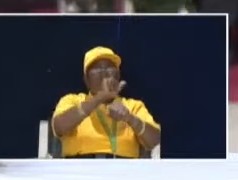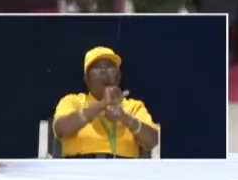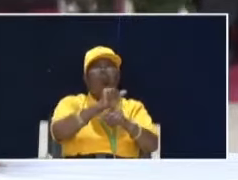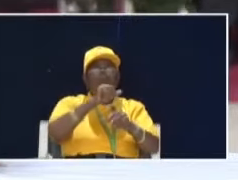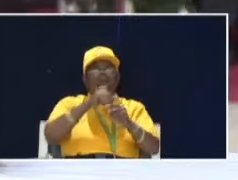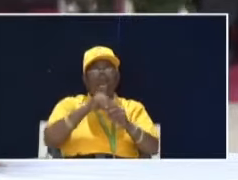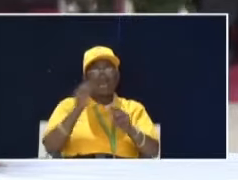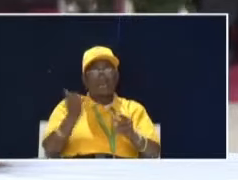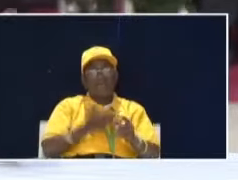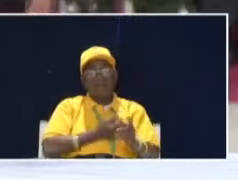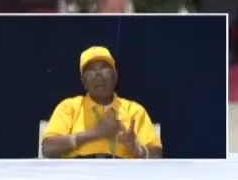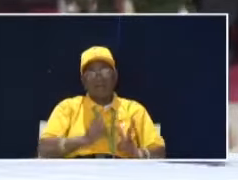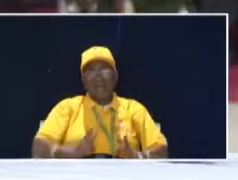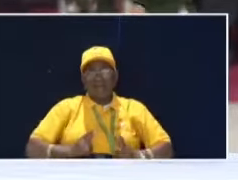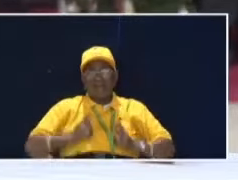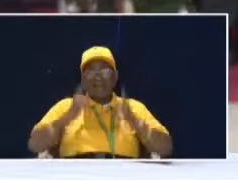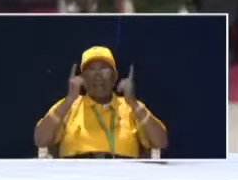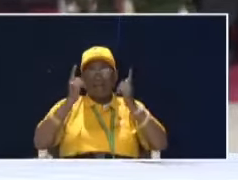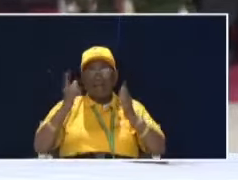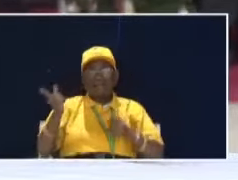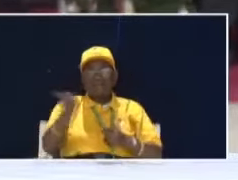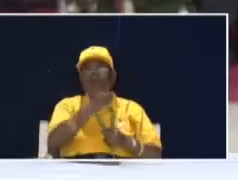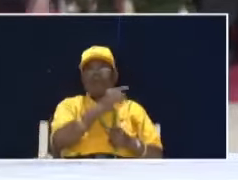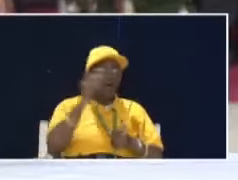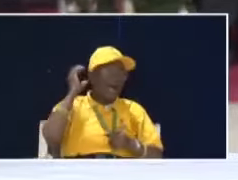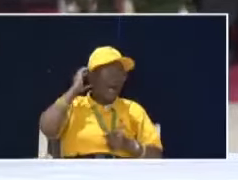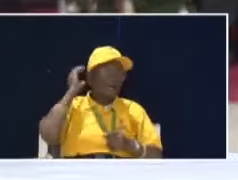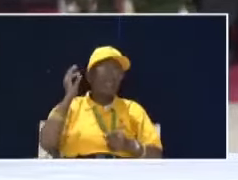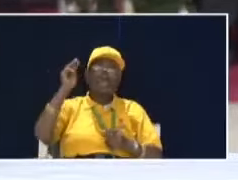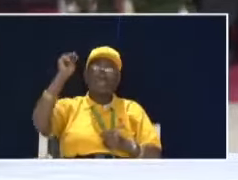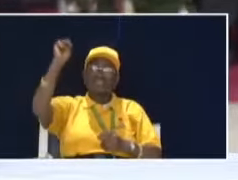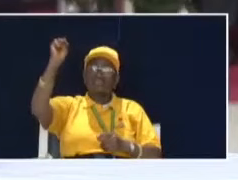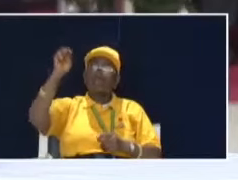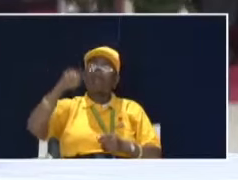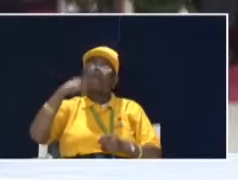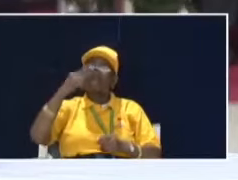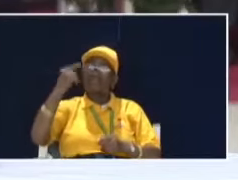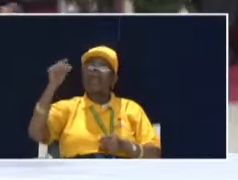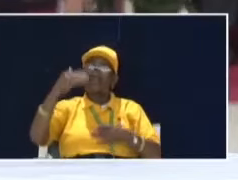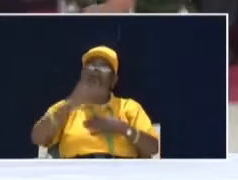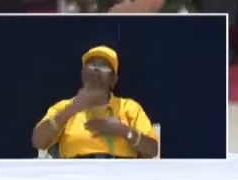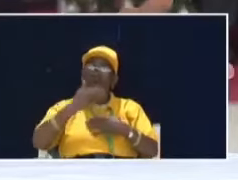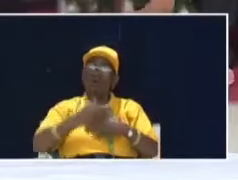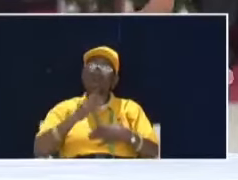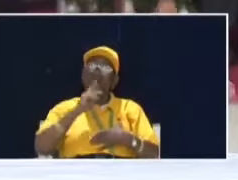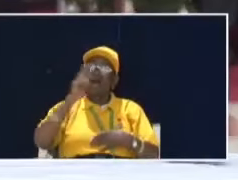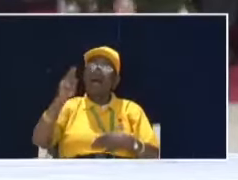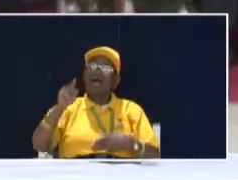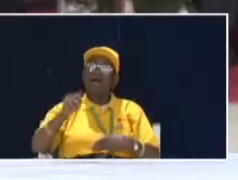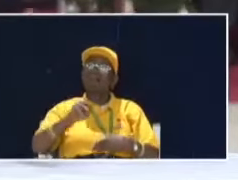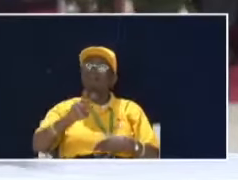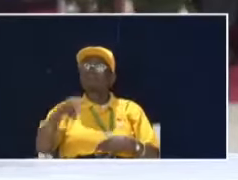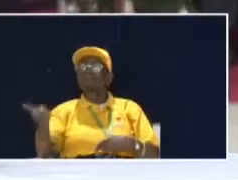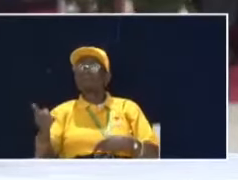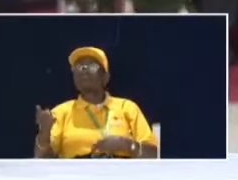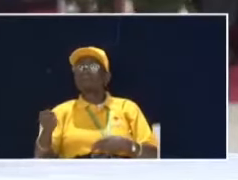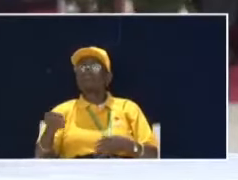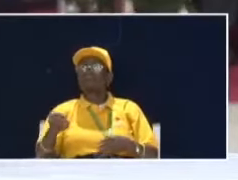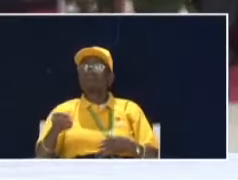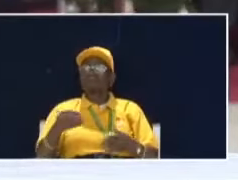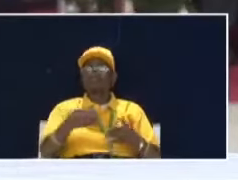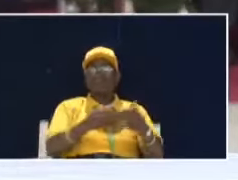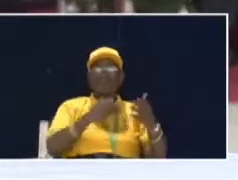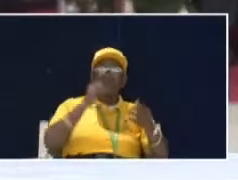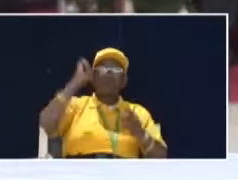You heard him say the walls are down. before he moved us to